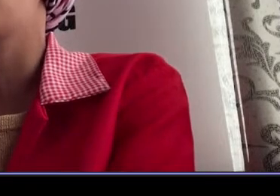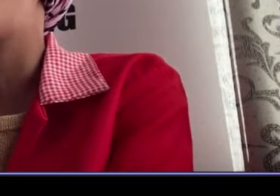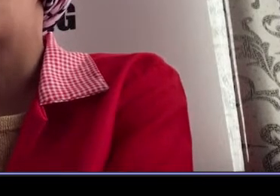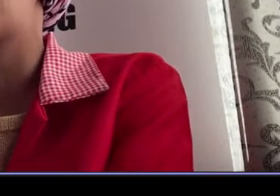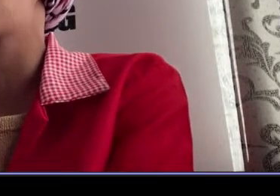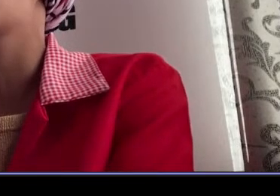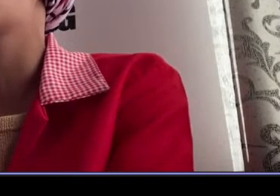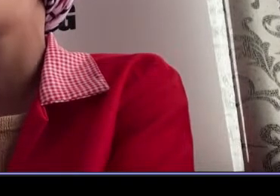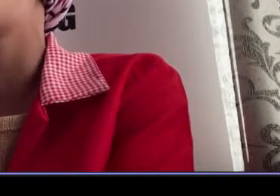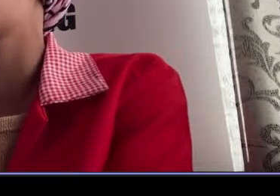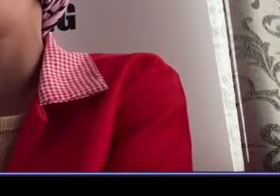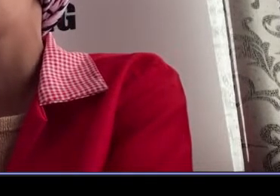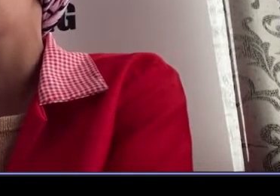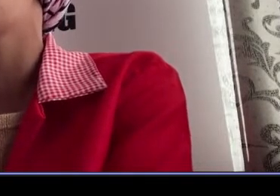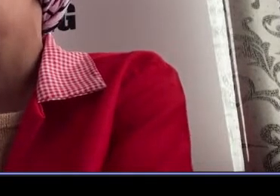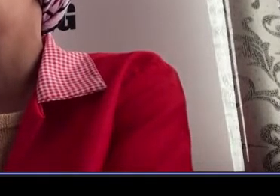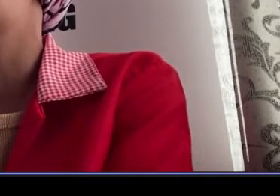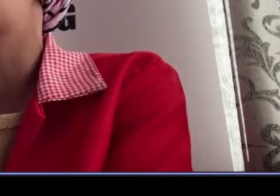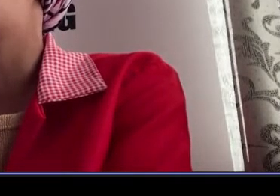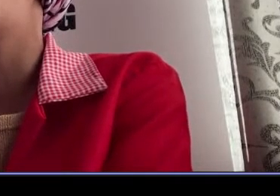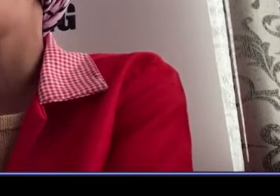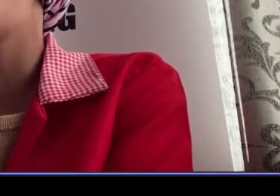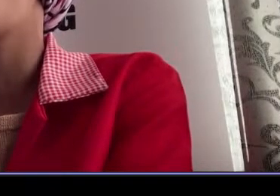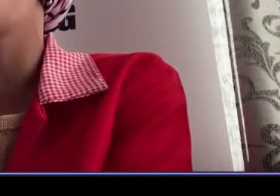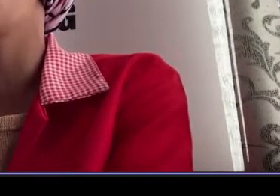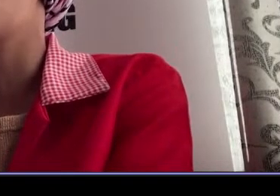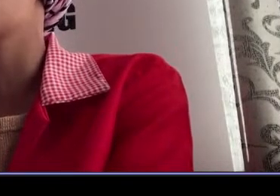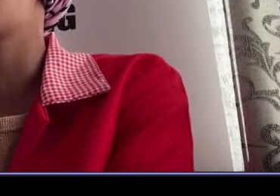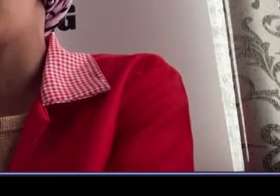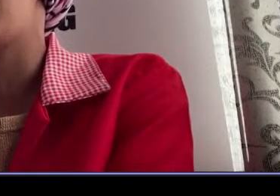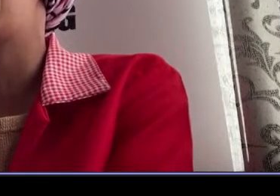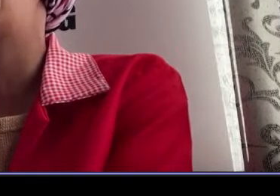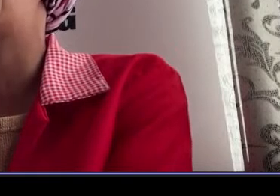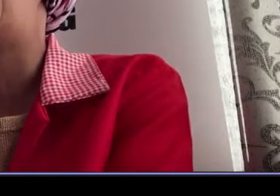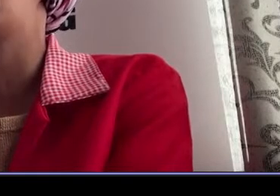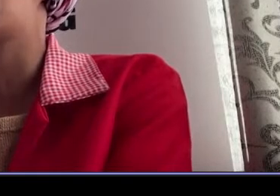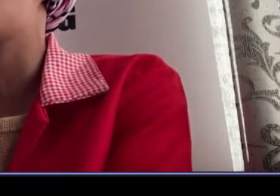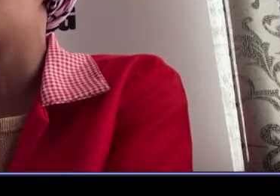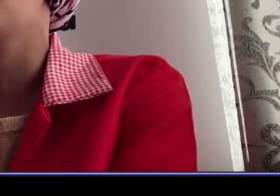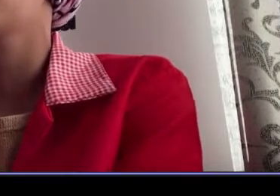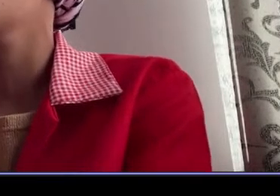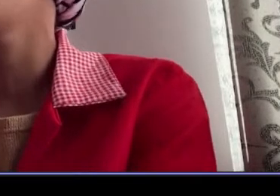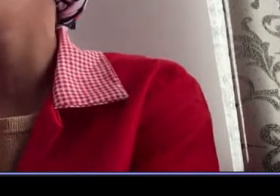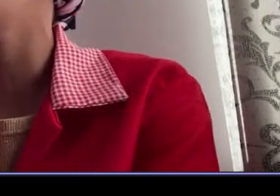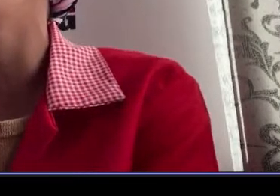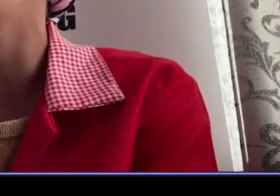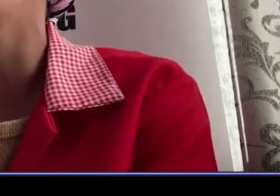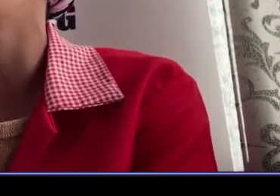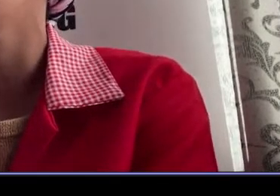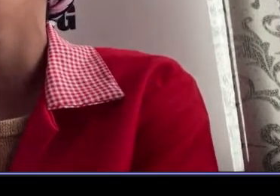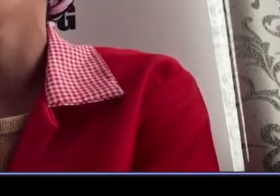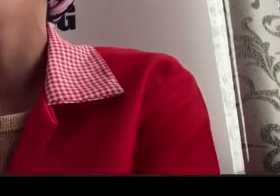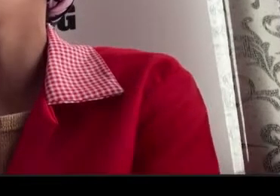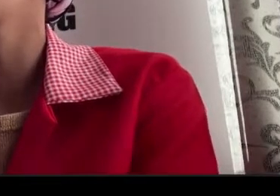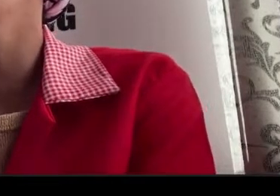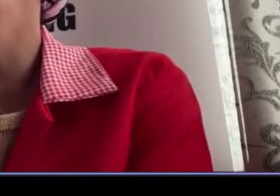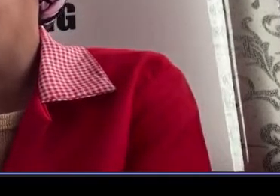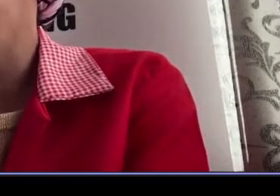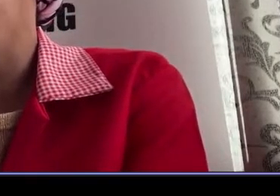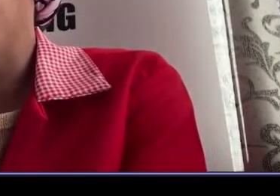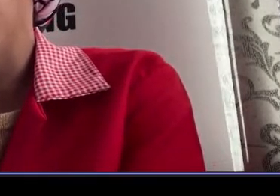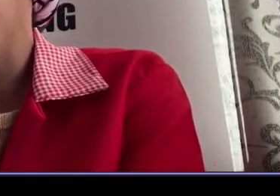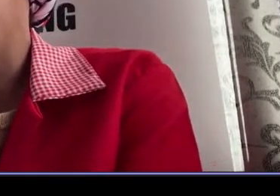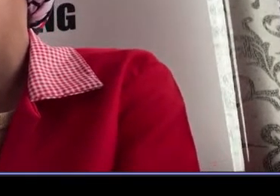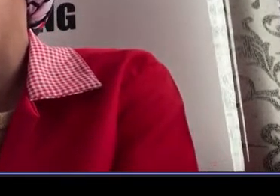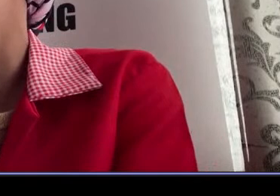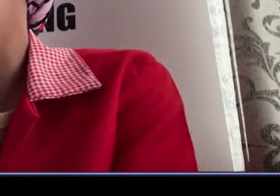plans, budget performance, and resolution implementation are composed and again set to be composed. Our province